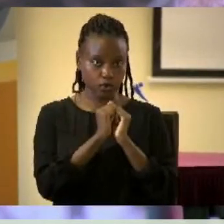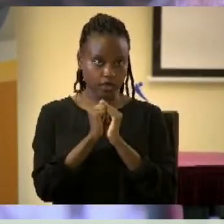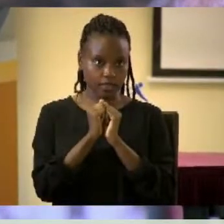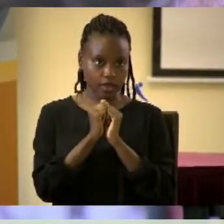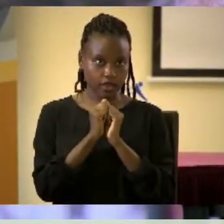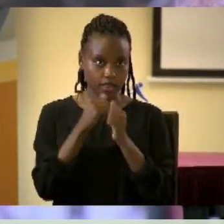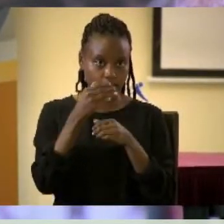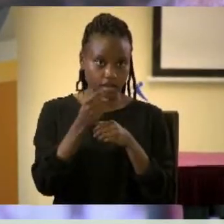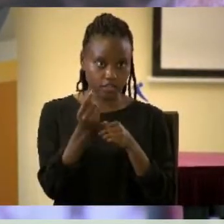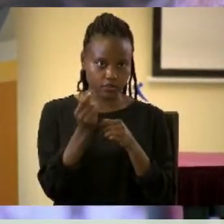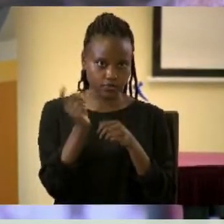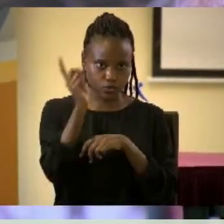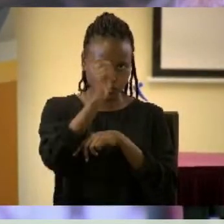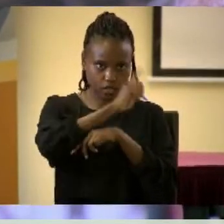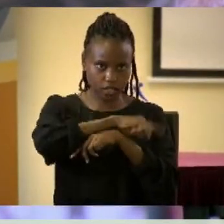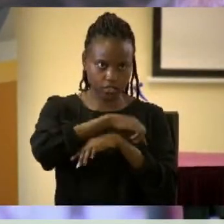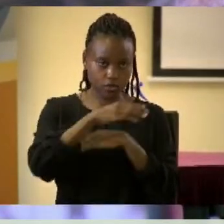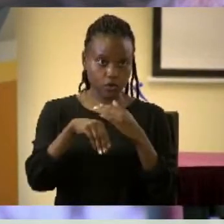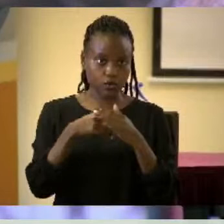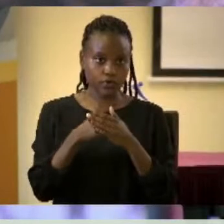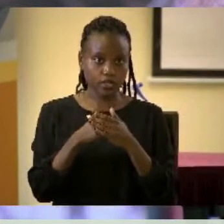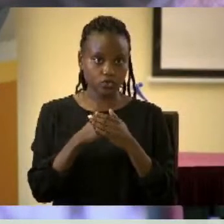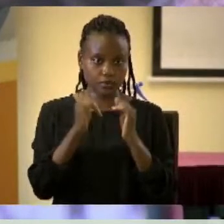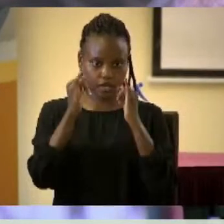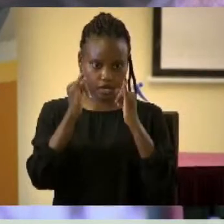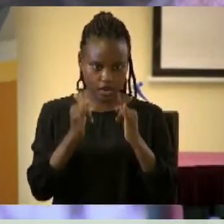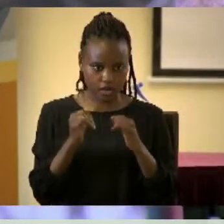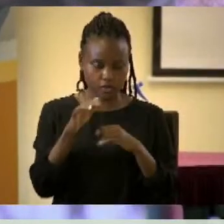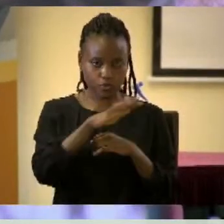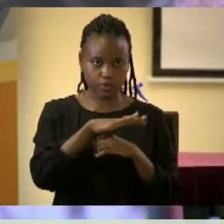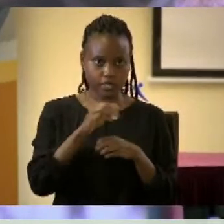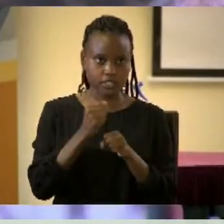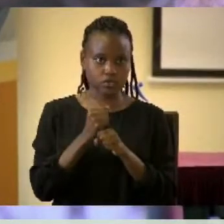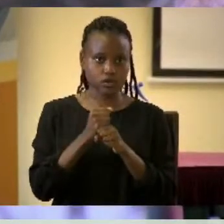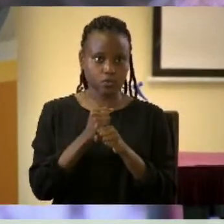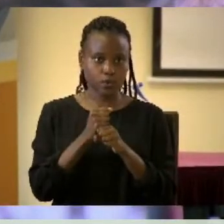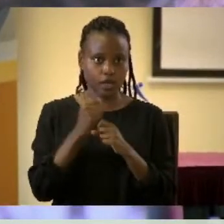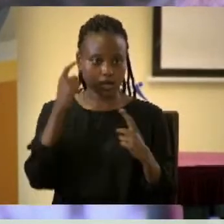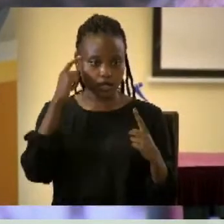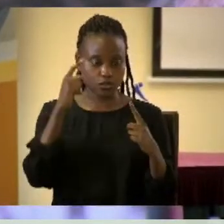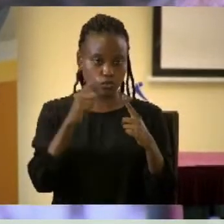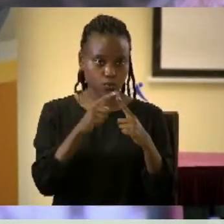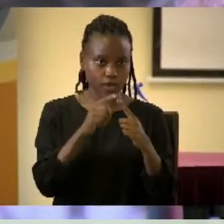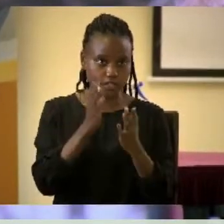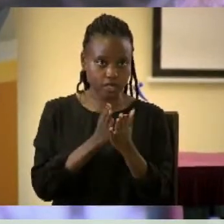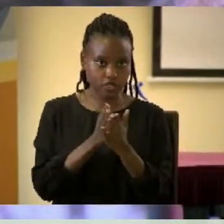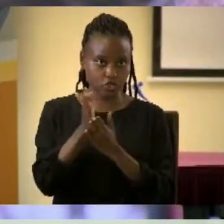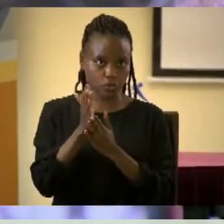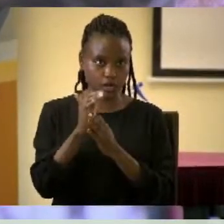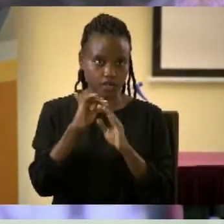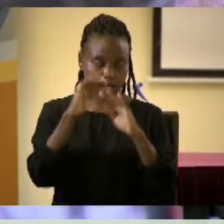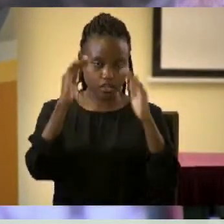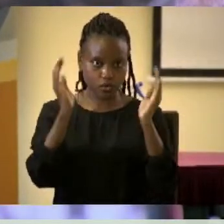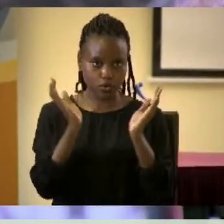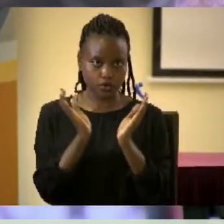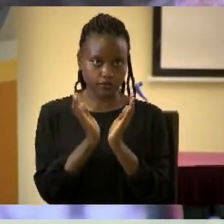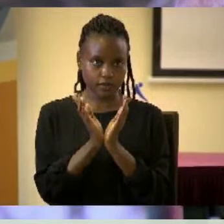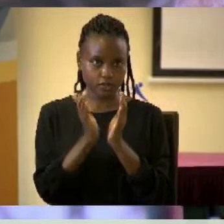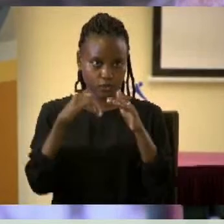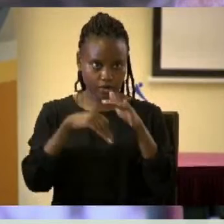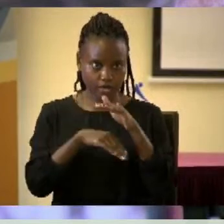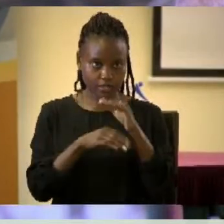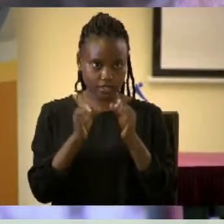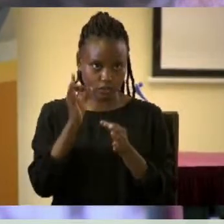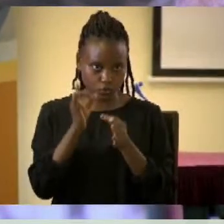set us all on a new trajectory as we work towards ensuring universal legal aid and access to justice for all